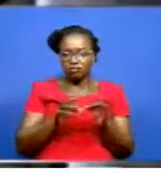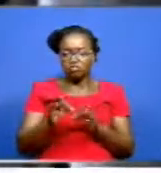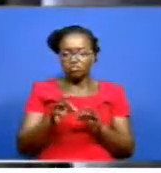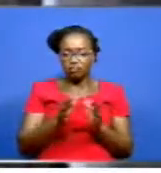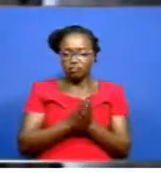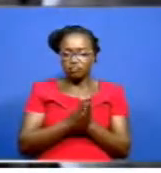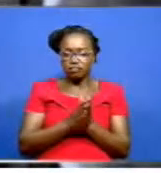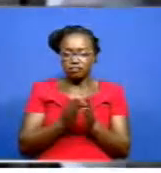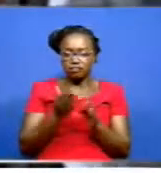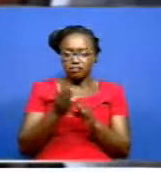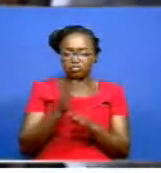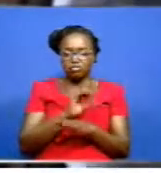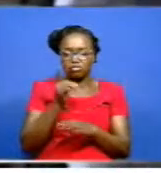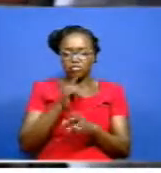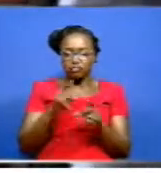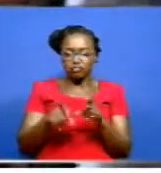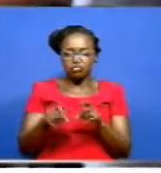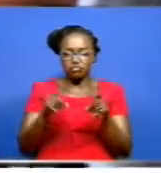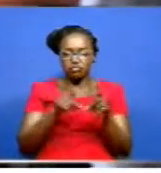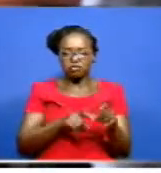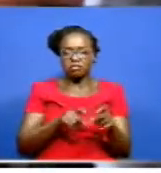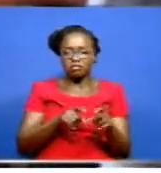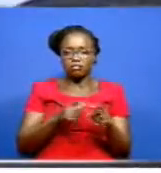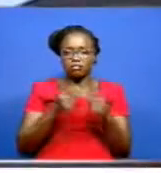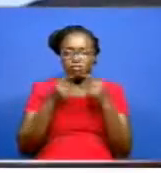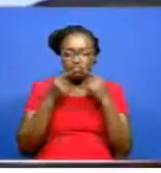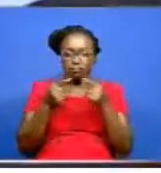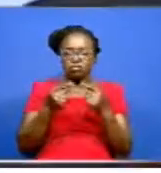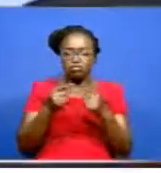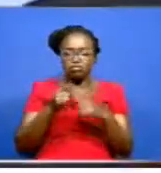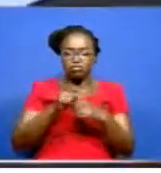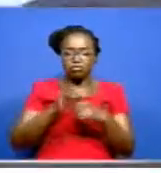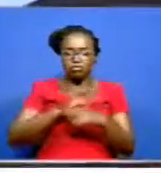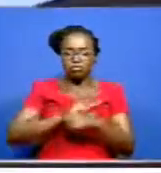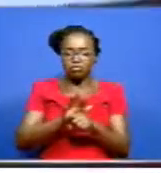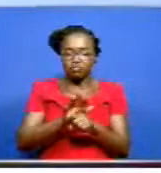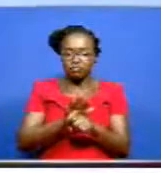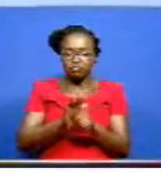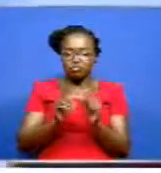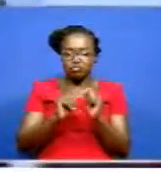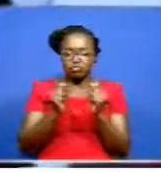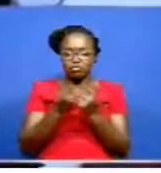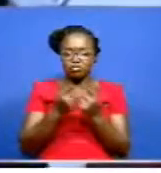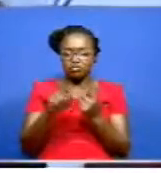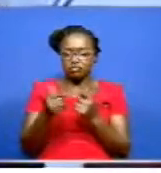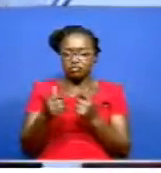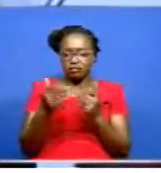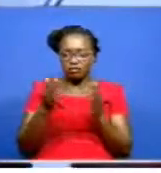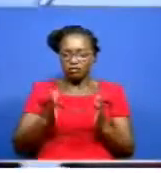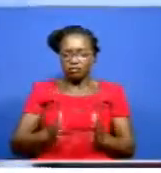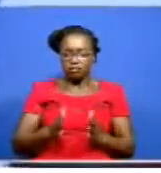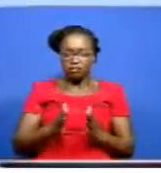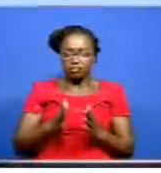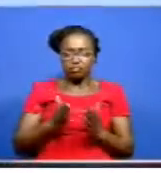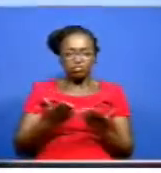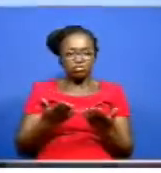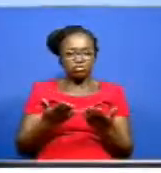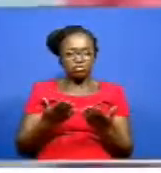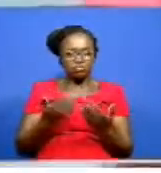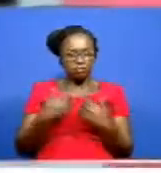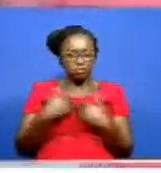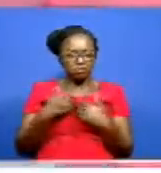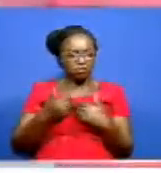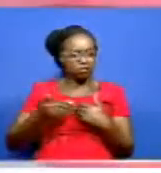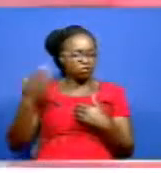that before the first dose, clients should inform the vaccinating team about any allergic reaction they may have had in the